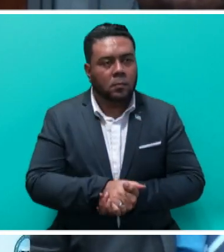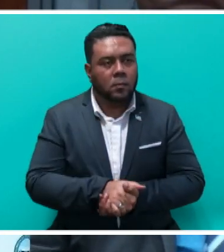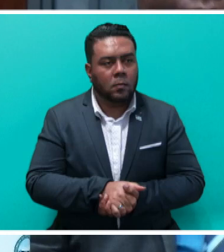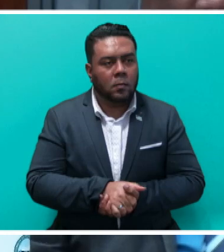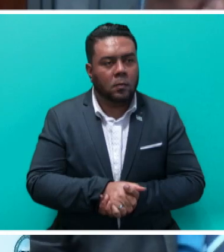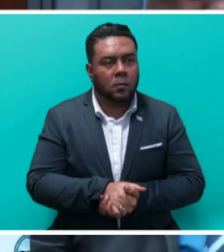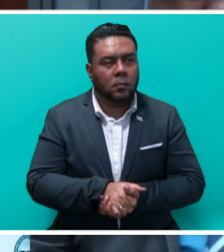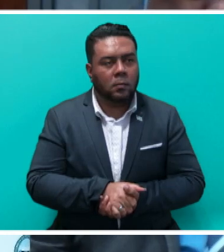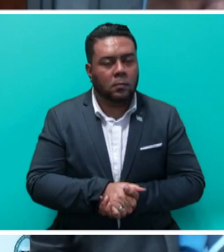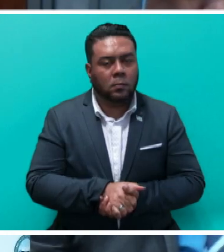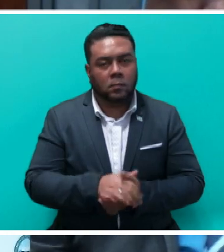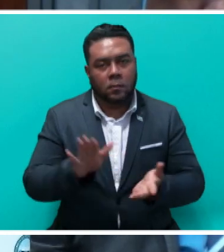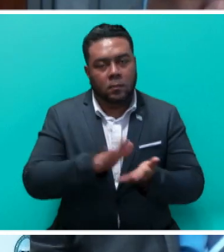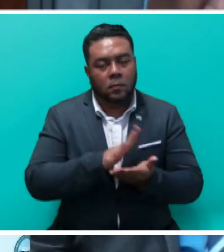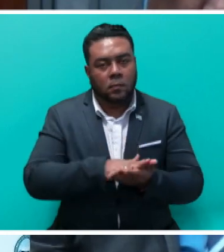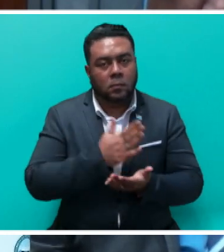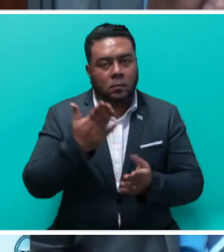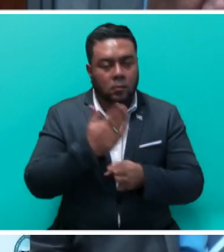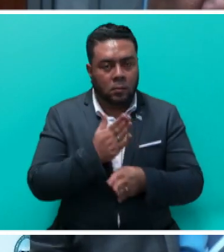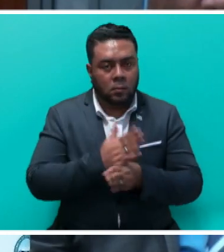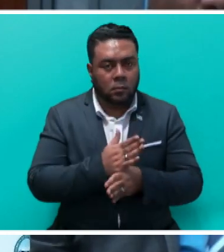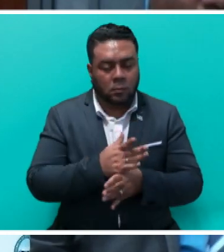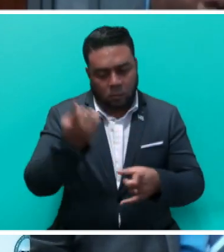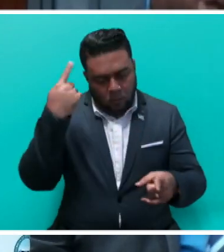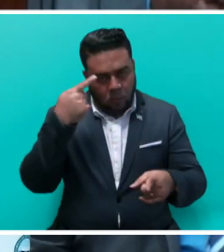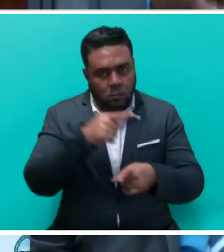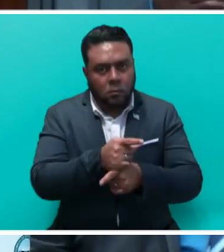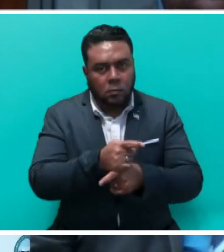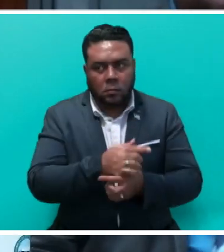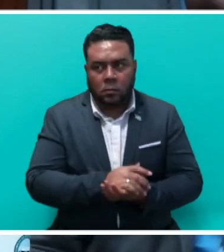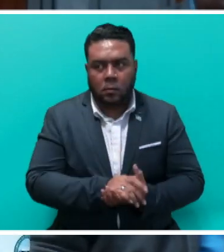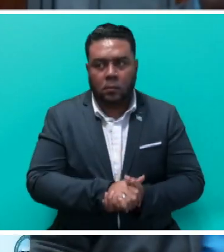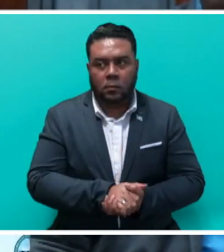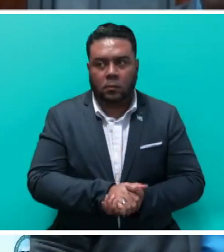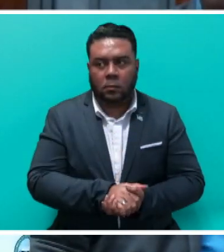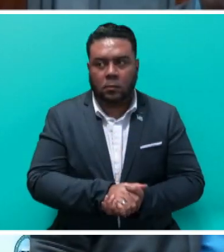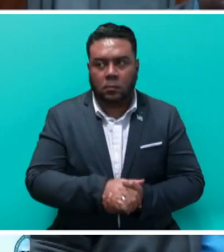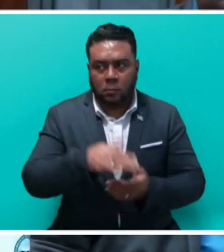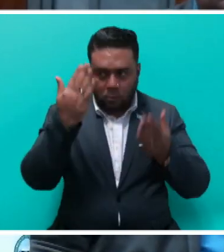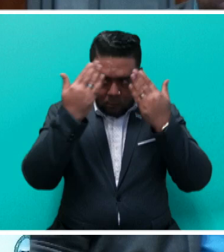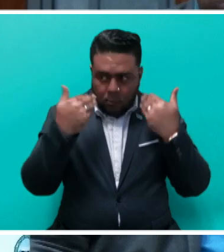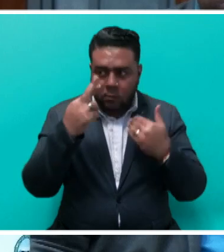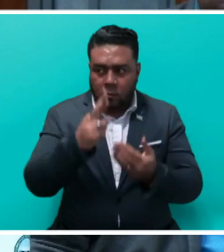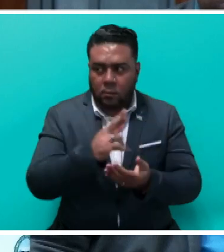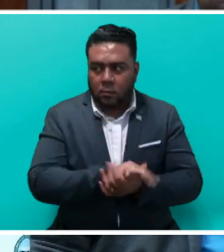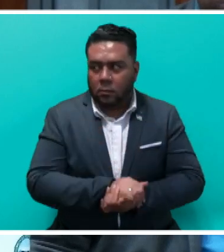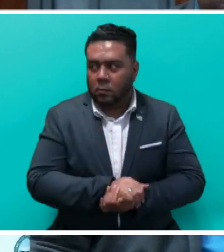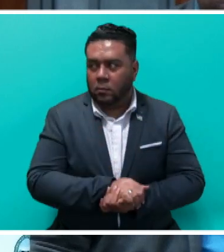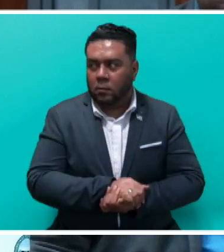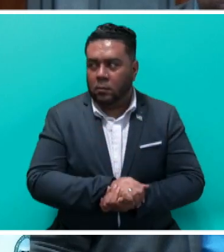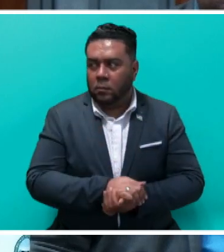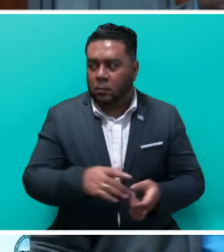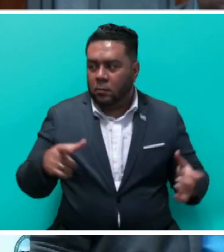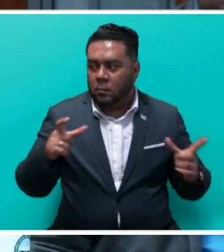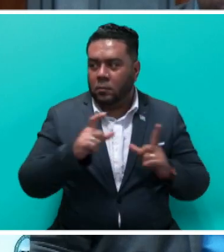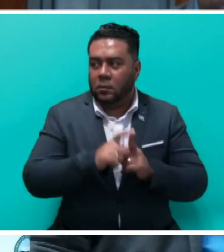requirements, duplicated efforts, and confusion for applicants. Mr. Speaker, sir, the difficulty in